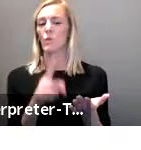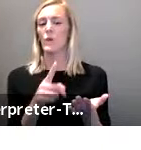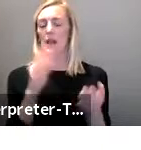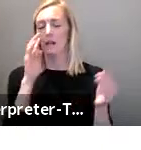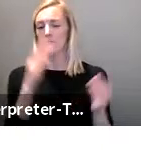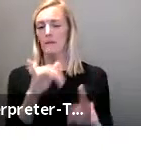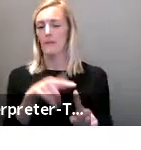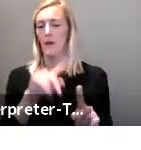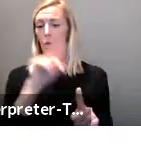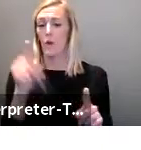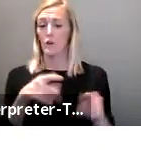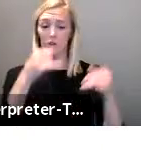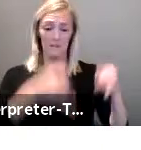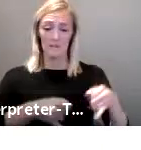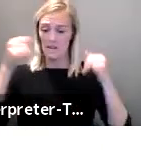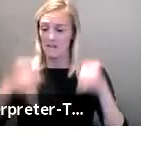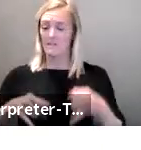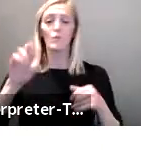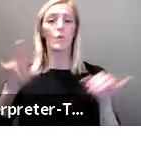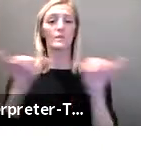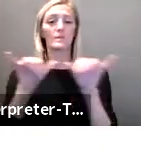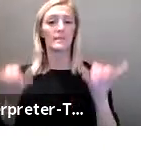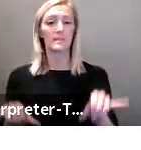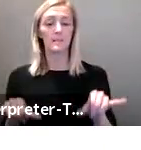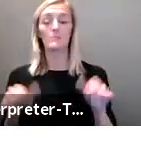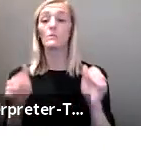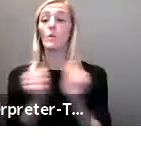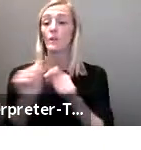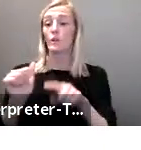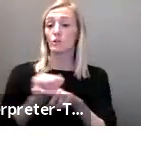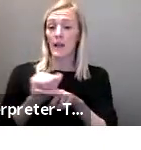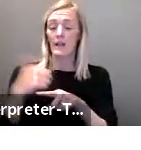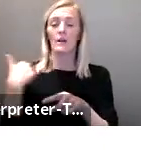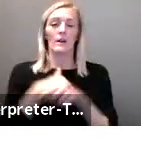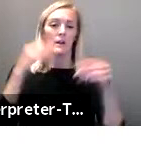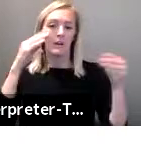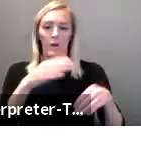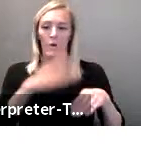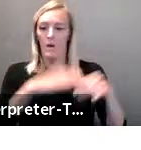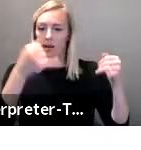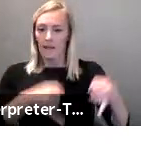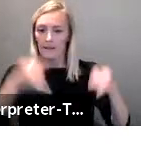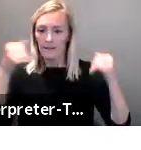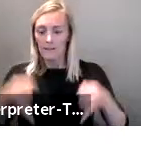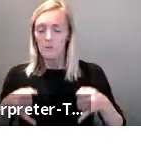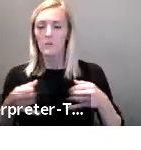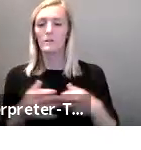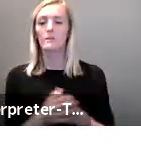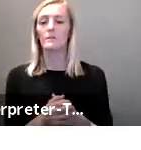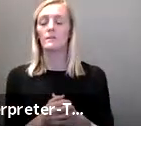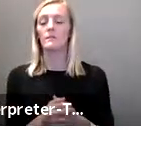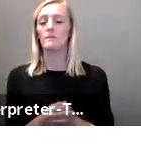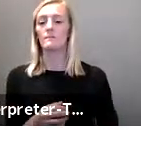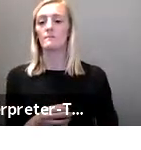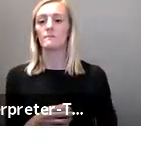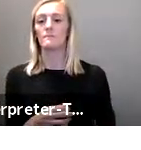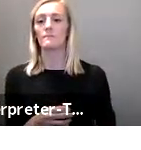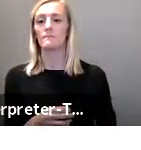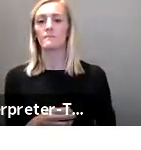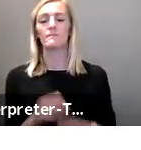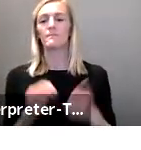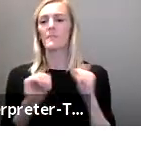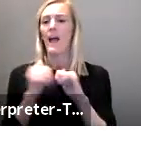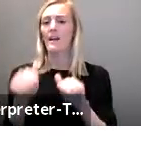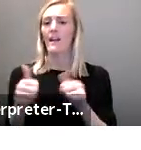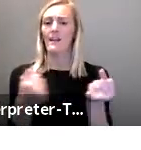system? And with trainings, we're focused on the individual. And we talked about the way that you can advocate for